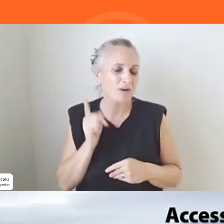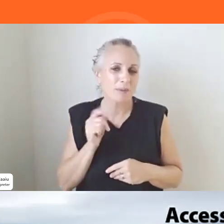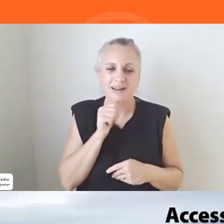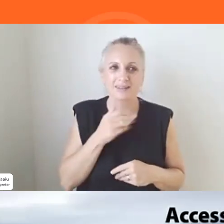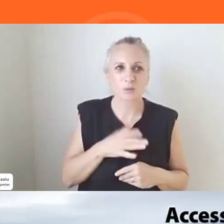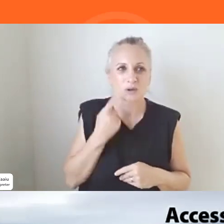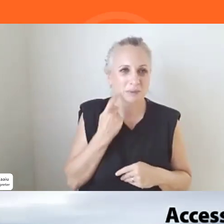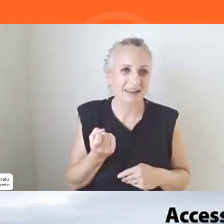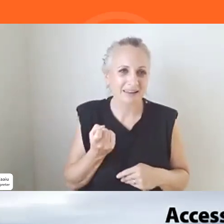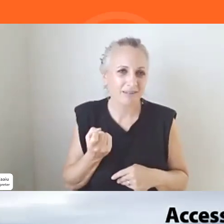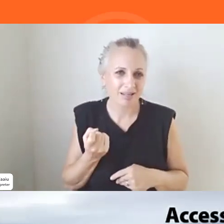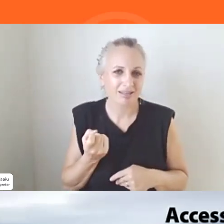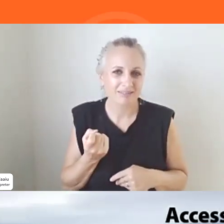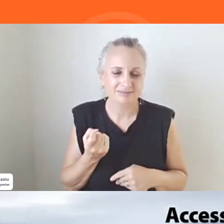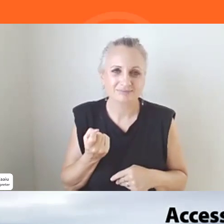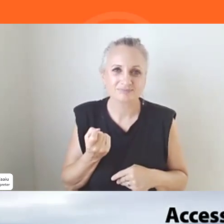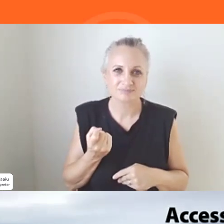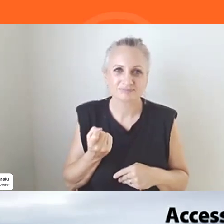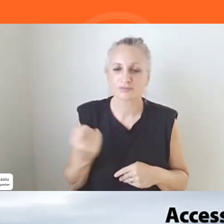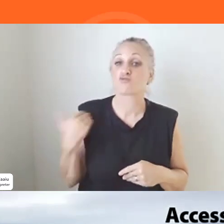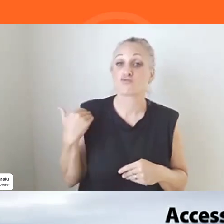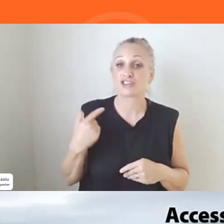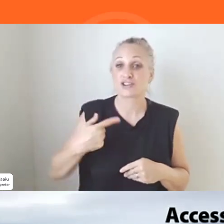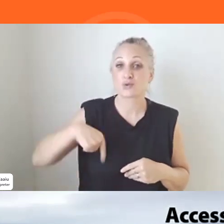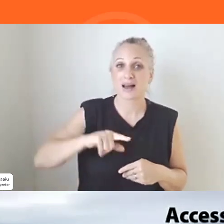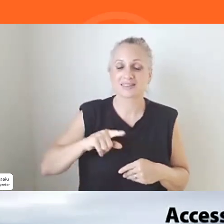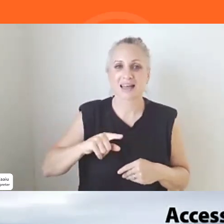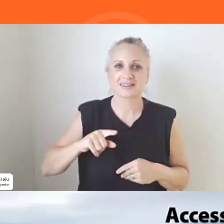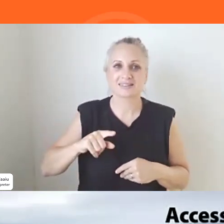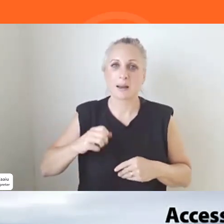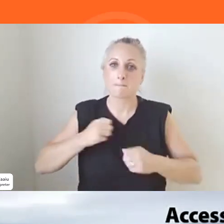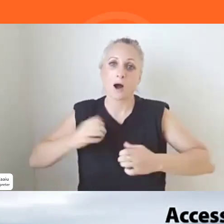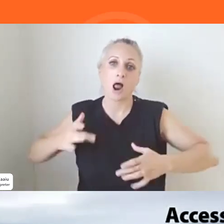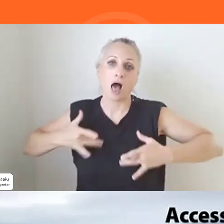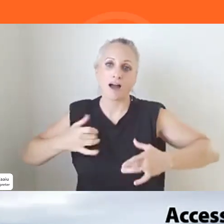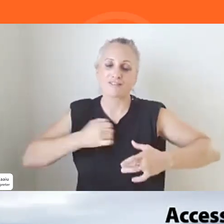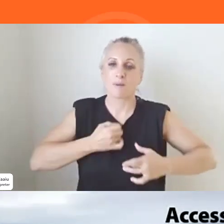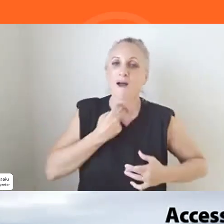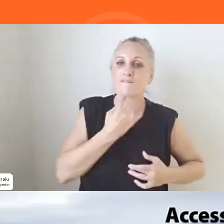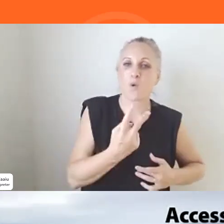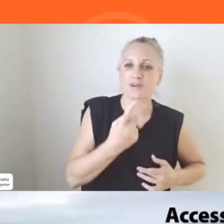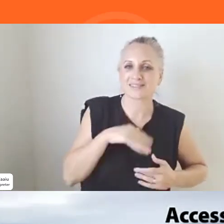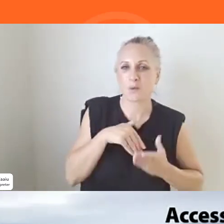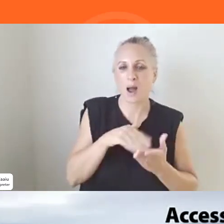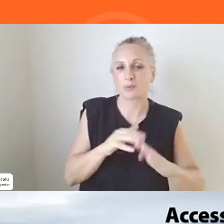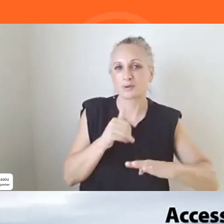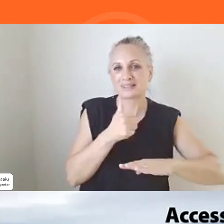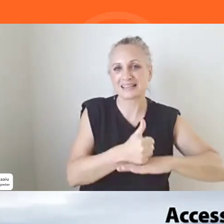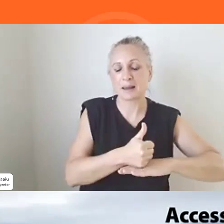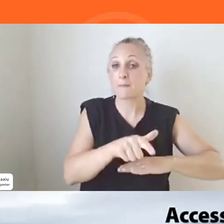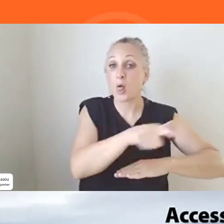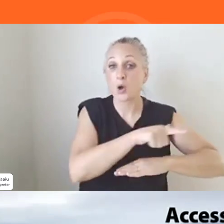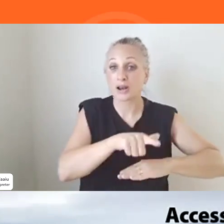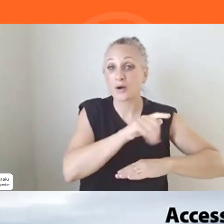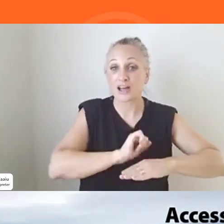careful, reach out to us at My Life, My Voice, and we can help you set it up locally on your own server or